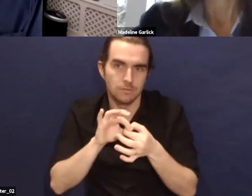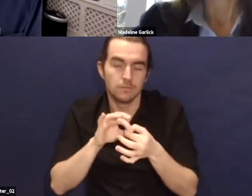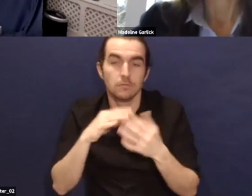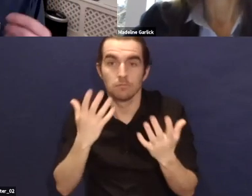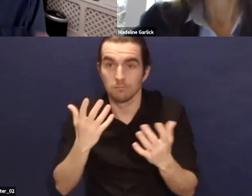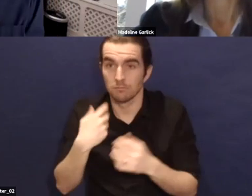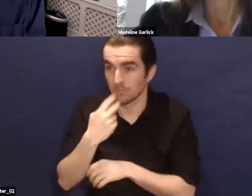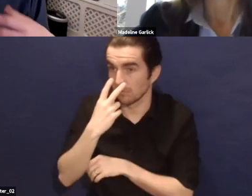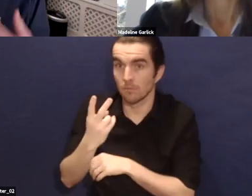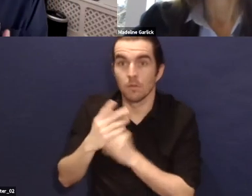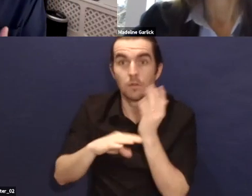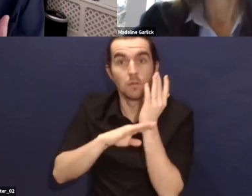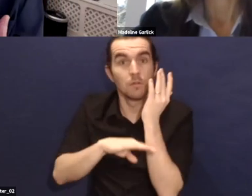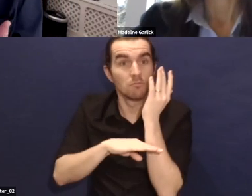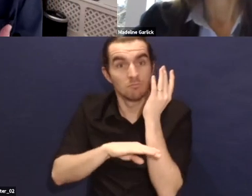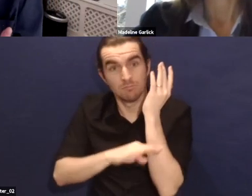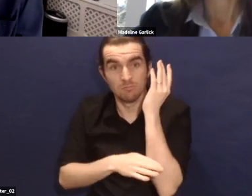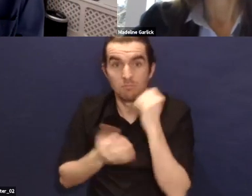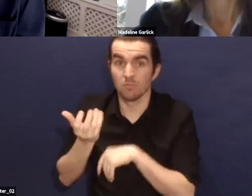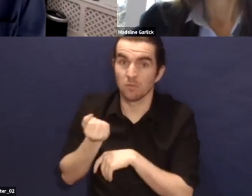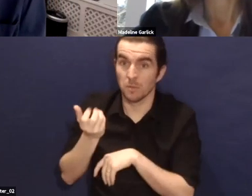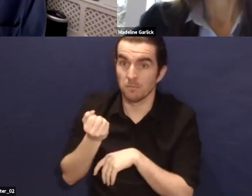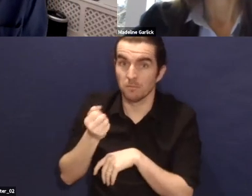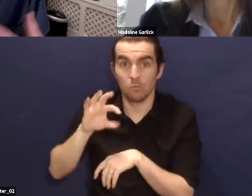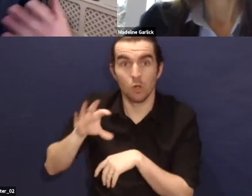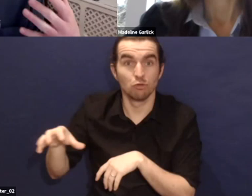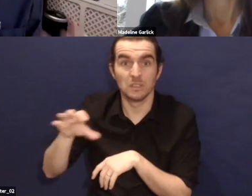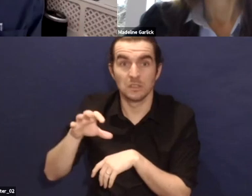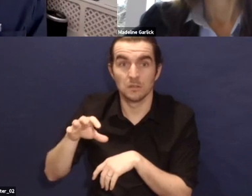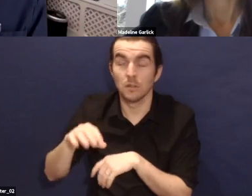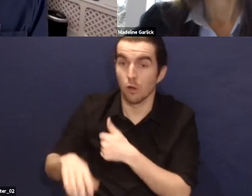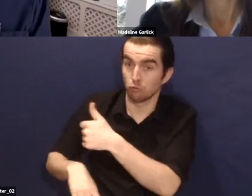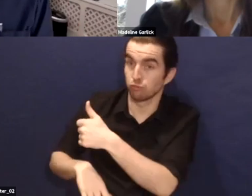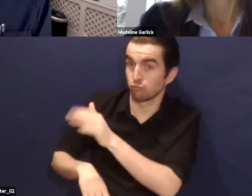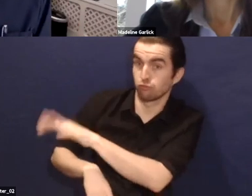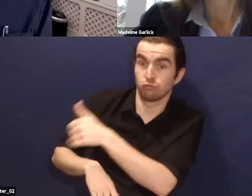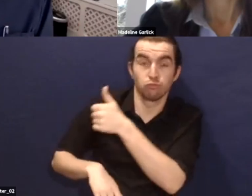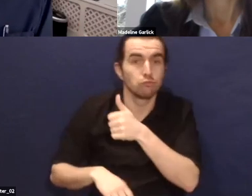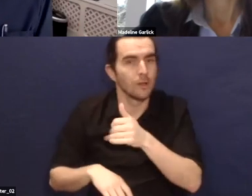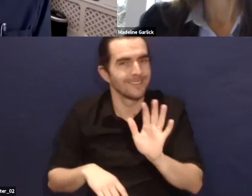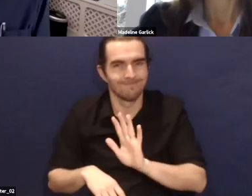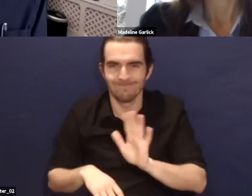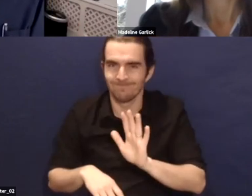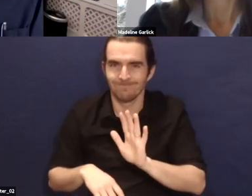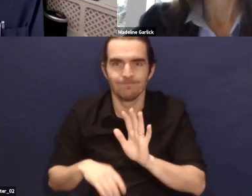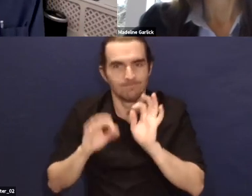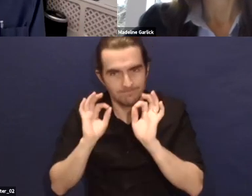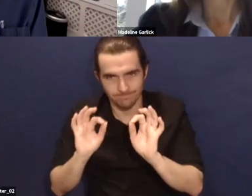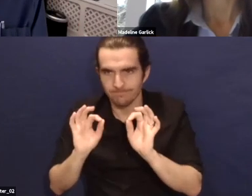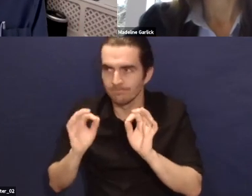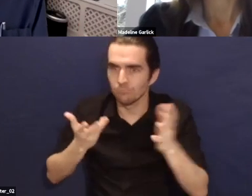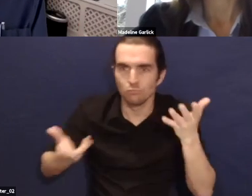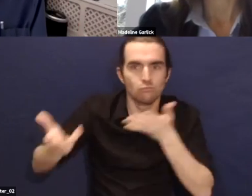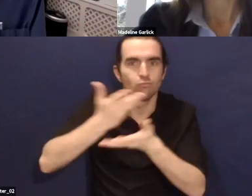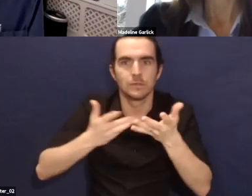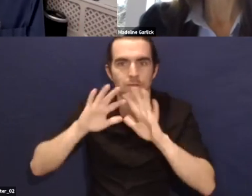north. And so I suppose my next question to you would be, refugee self-reliance has to be facilitated by the